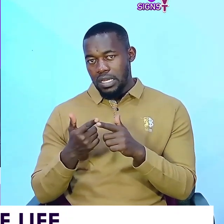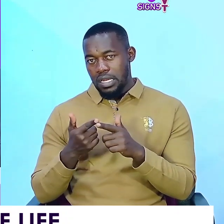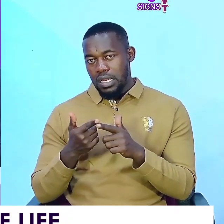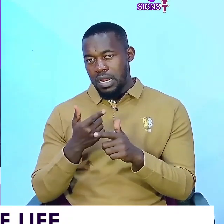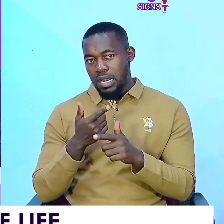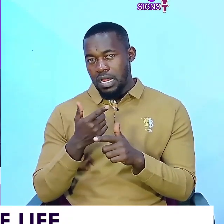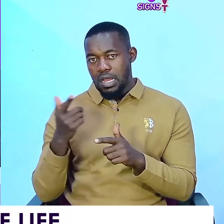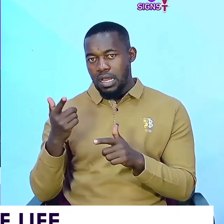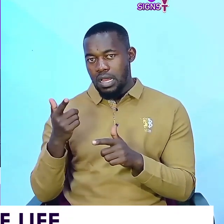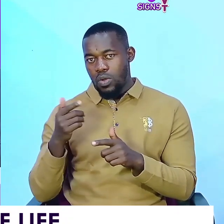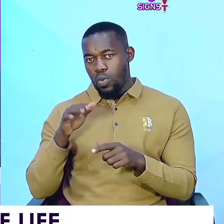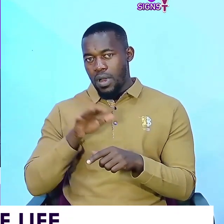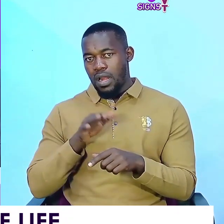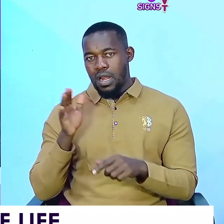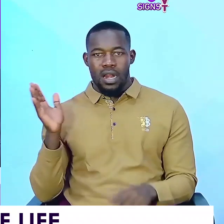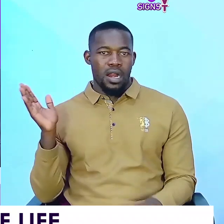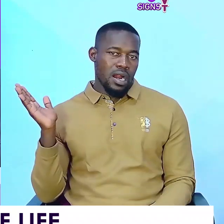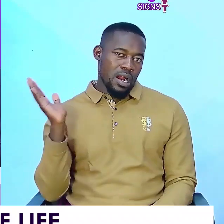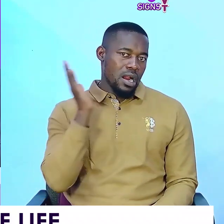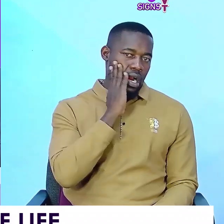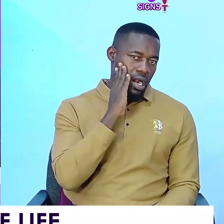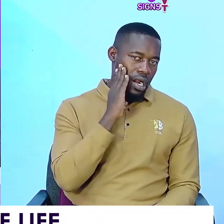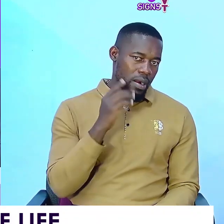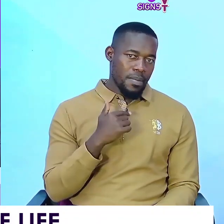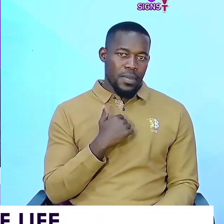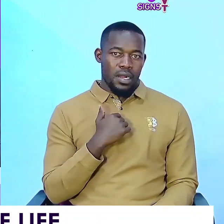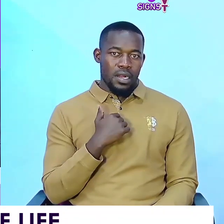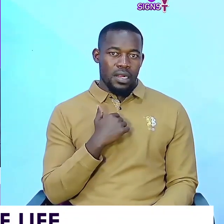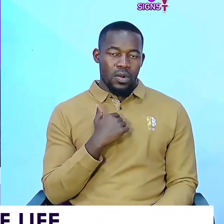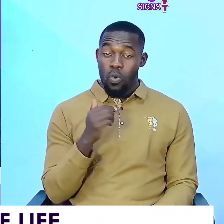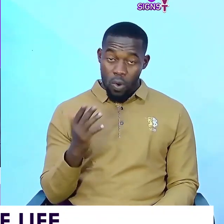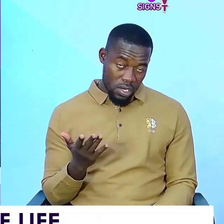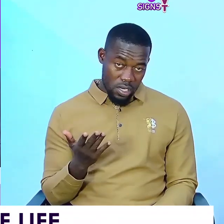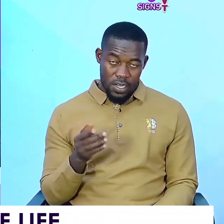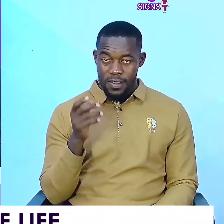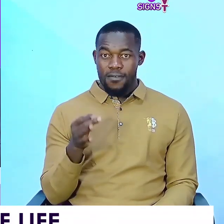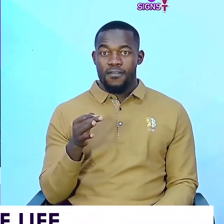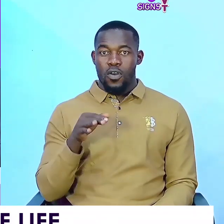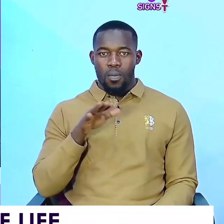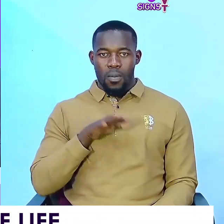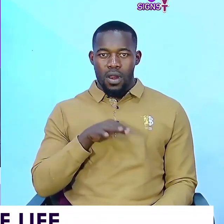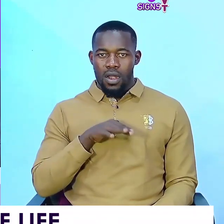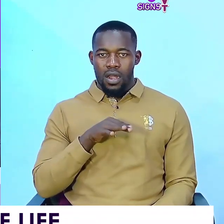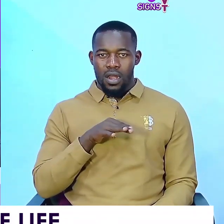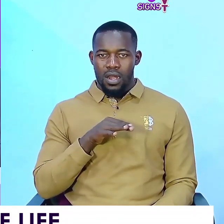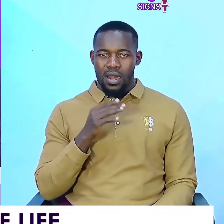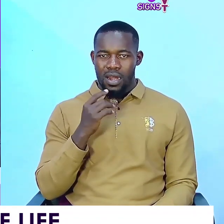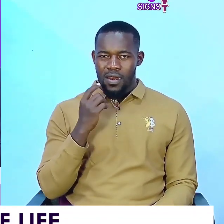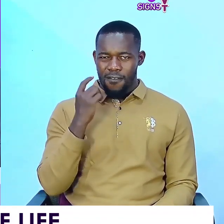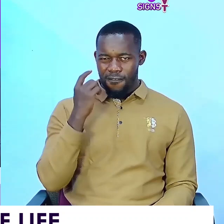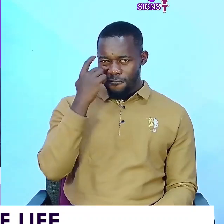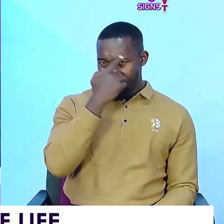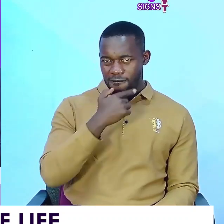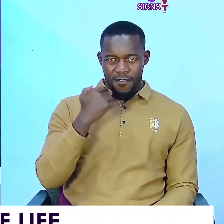click, there's a way women know how to bring these emotions that breaks the man, and then the